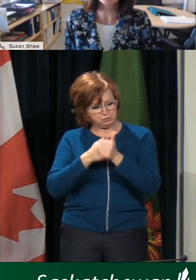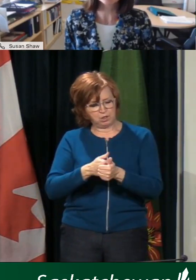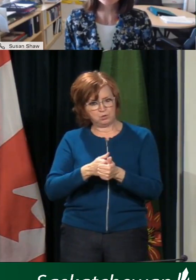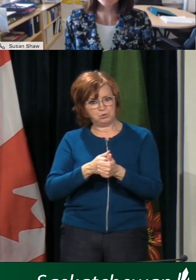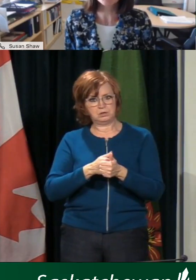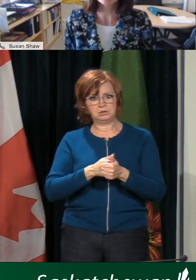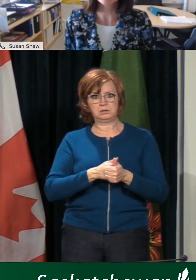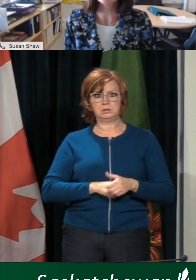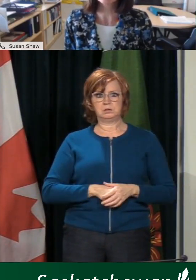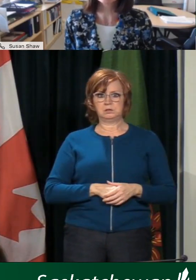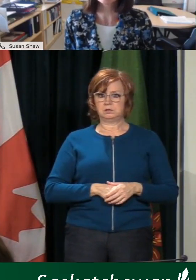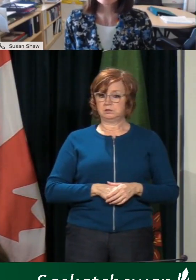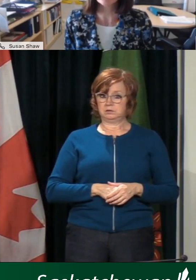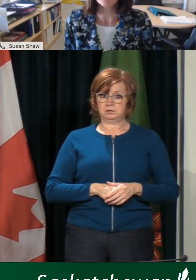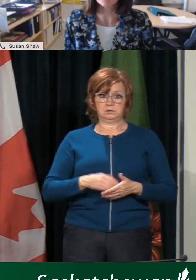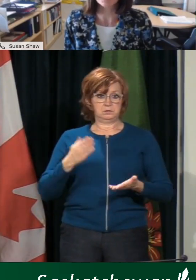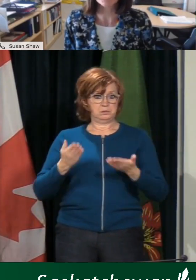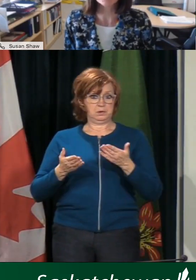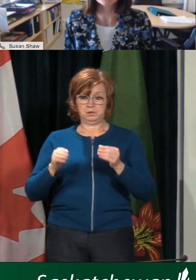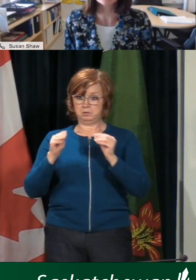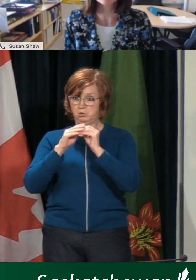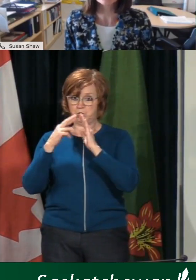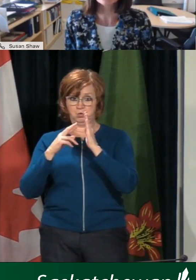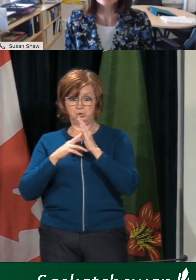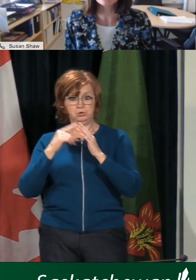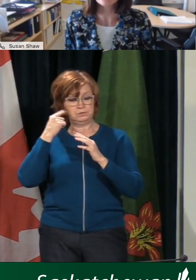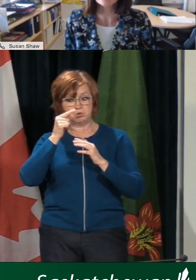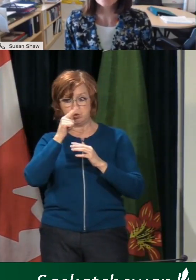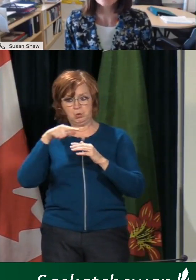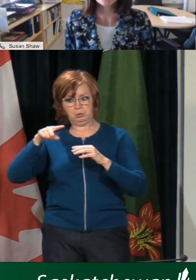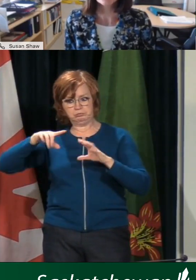measures to protect some of our more vulnerable populations.